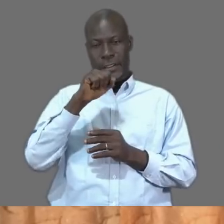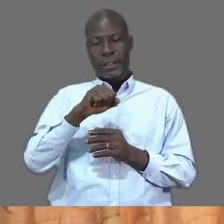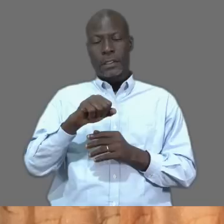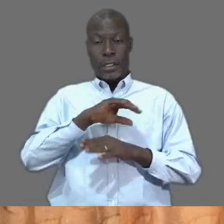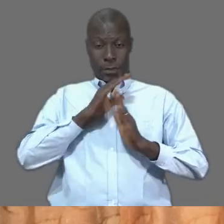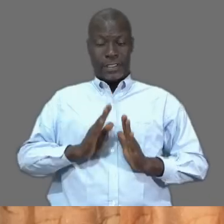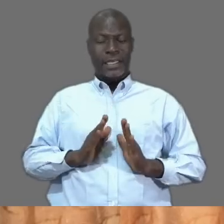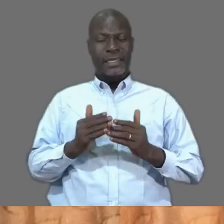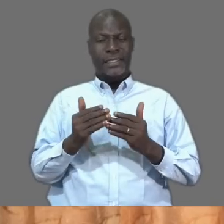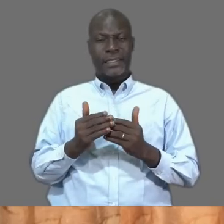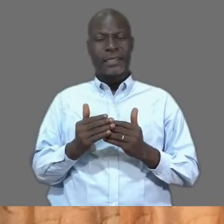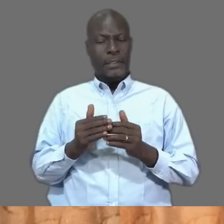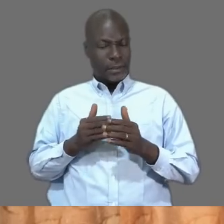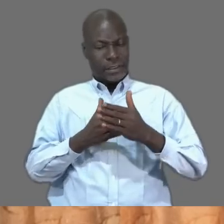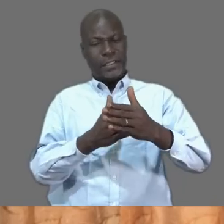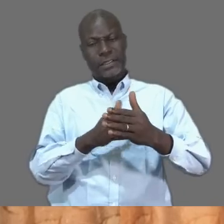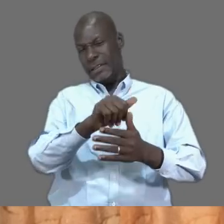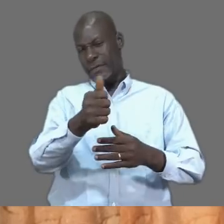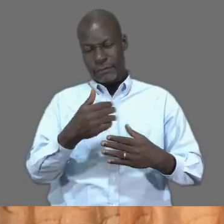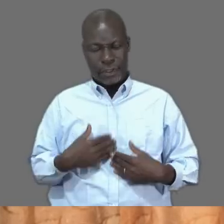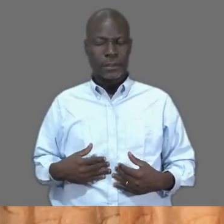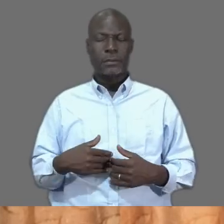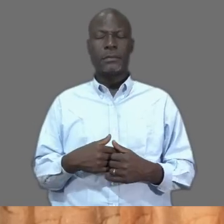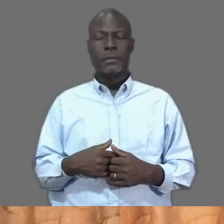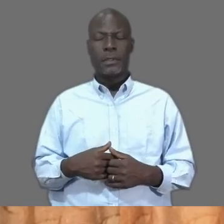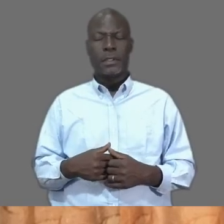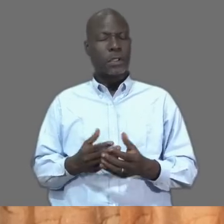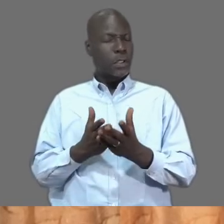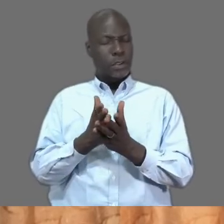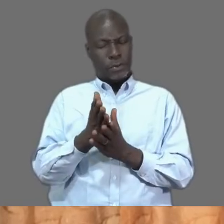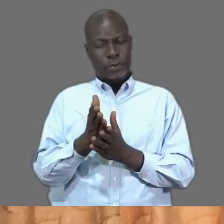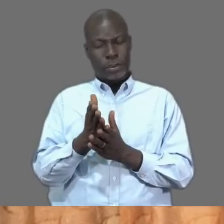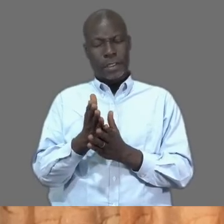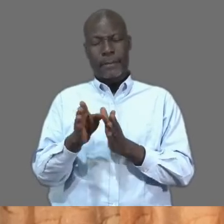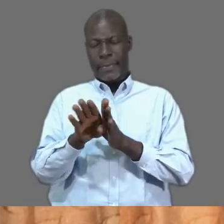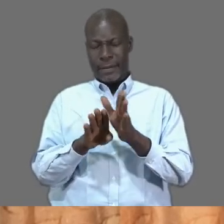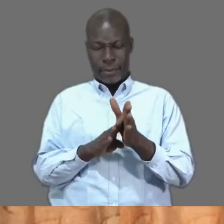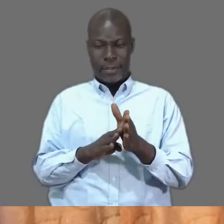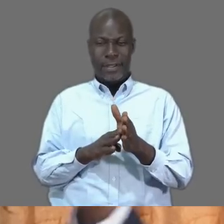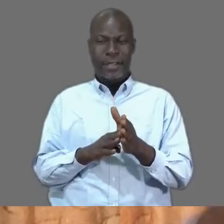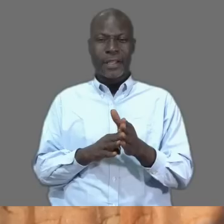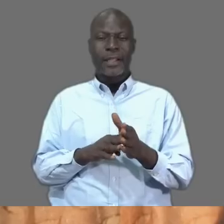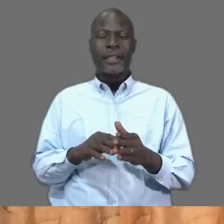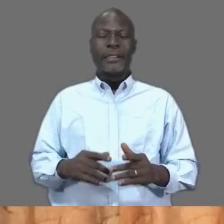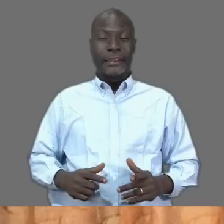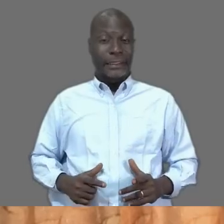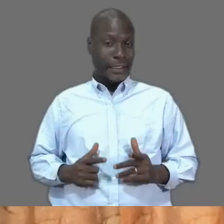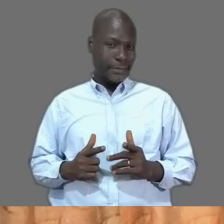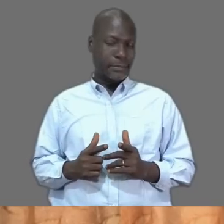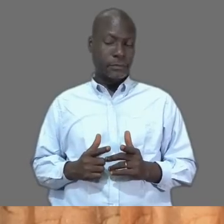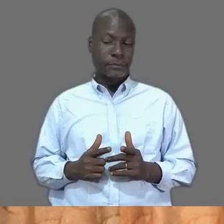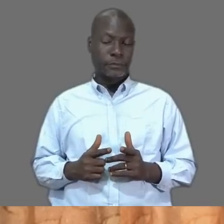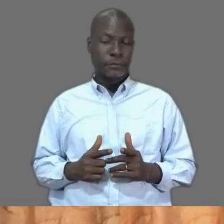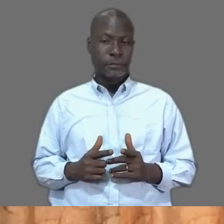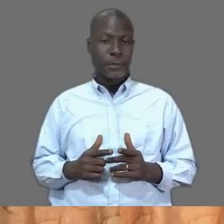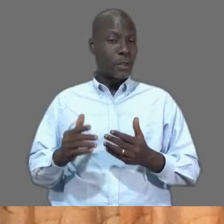baby awa du onipa ekro. No smartphone na mwong kron kron se se. Se enka eye enkwe imo.